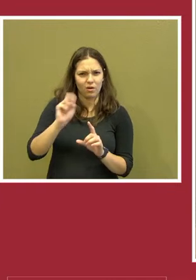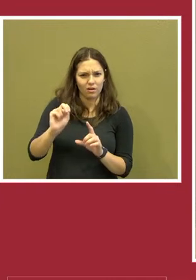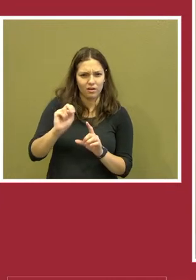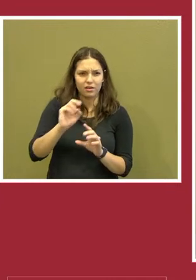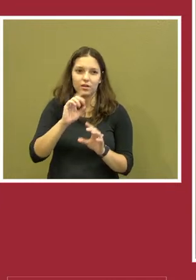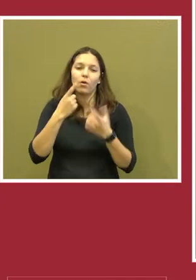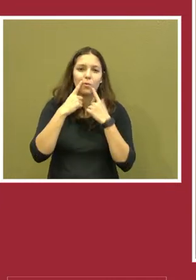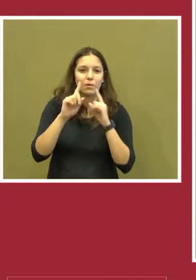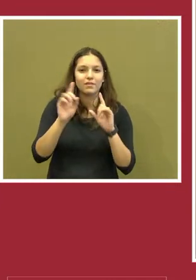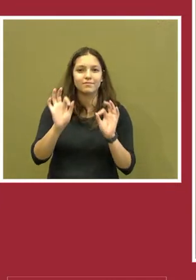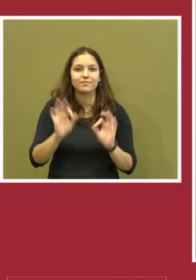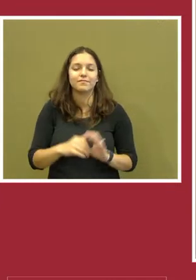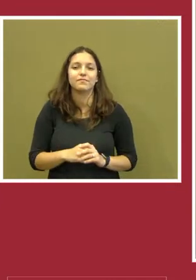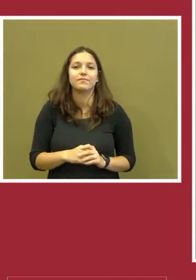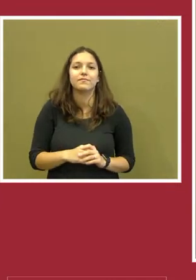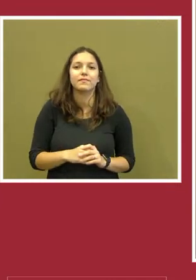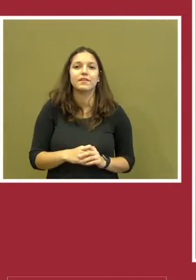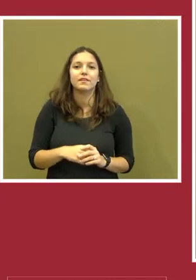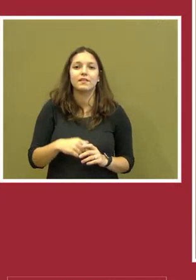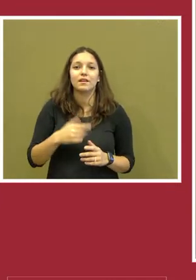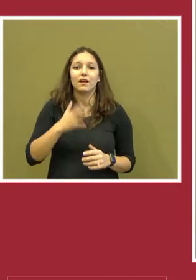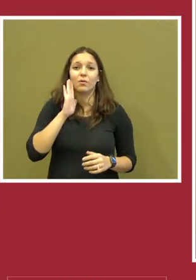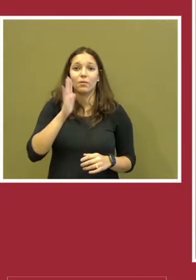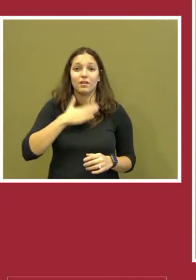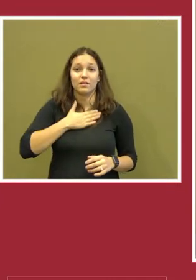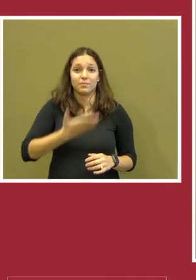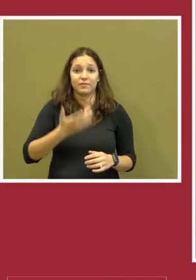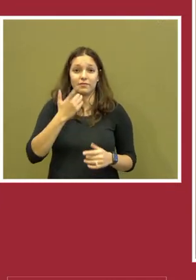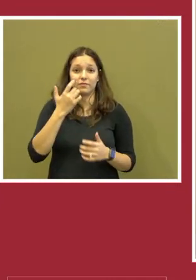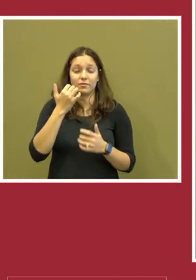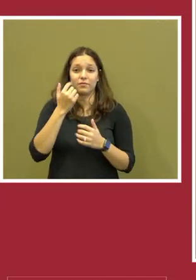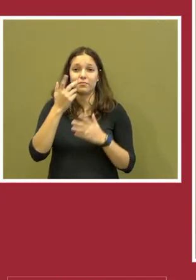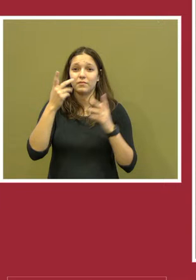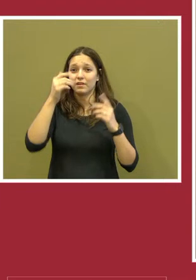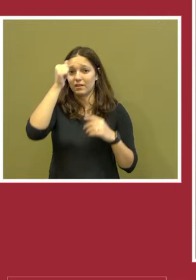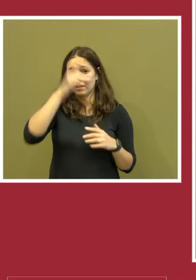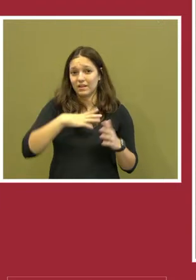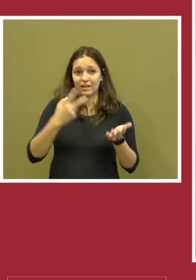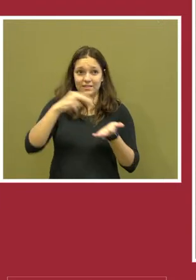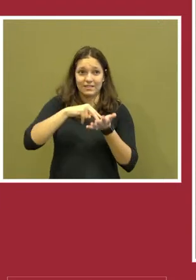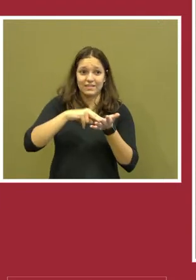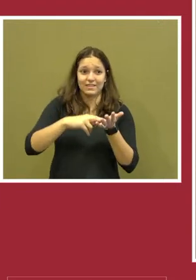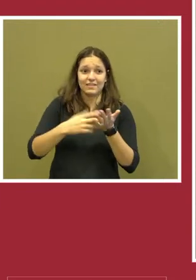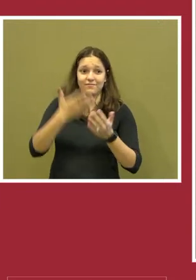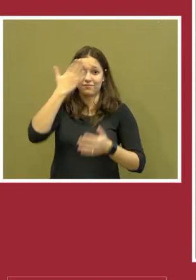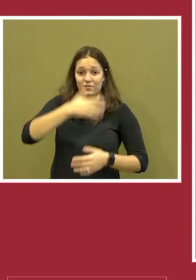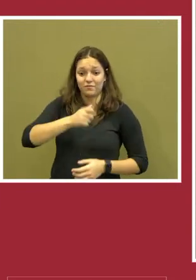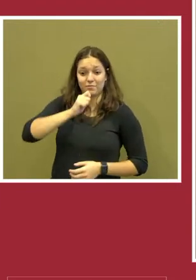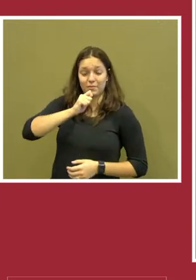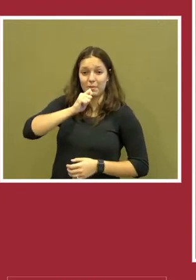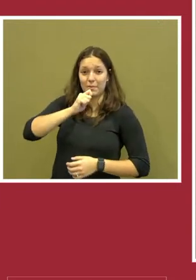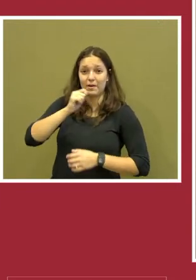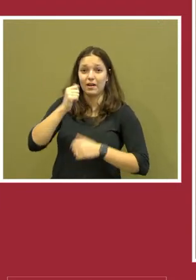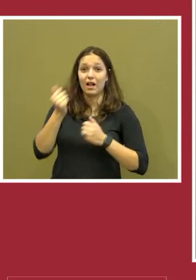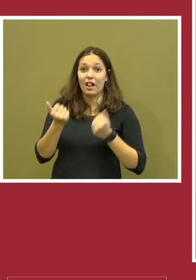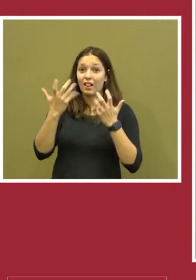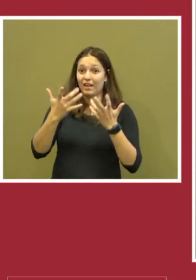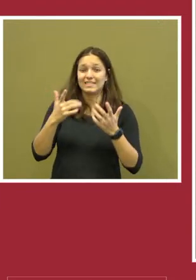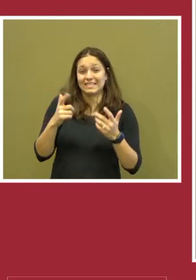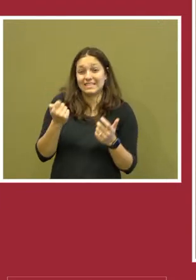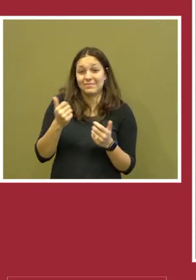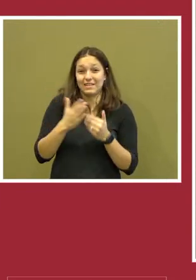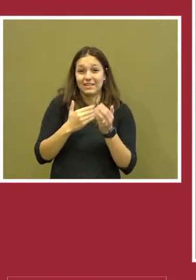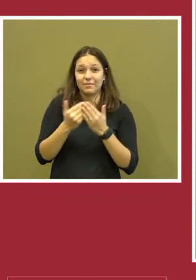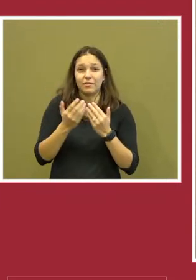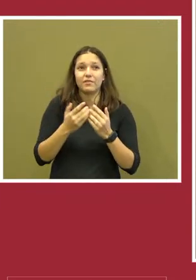Oh, there we go. Okay. Thank you. I will admit, for a guy who stands in front of a microphone a lot, this is a bit uncomfortable. But thank you very much for having me. I'm